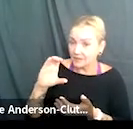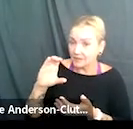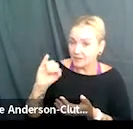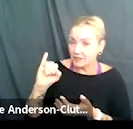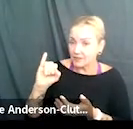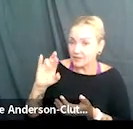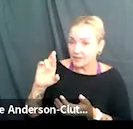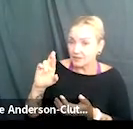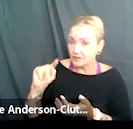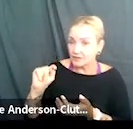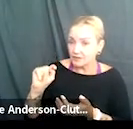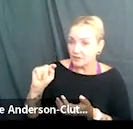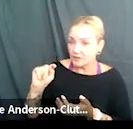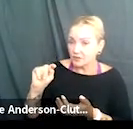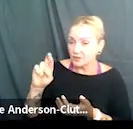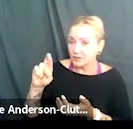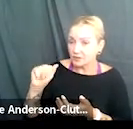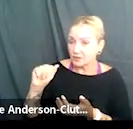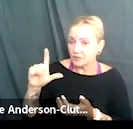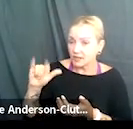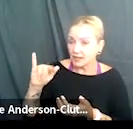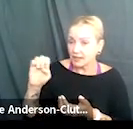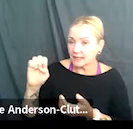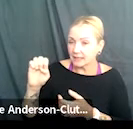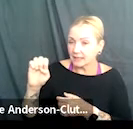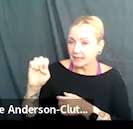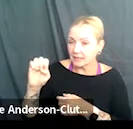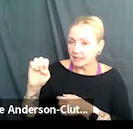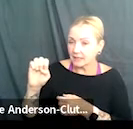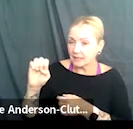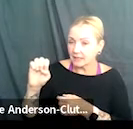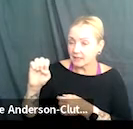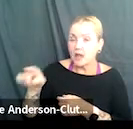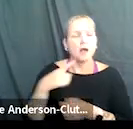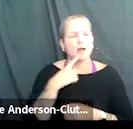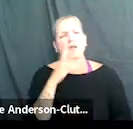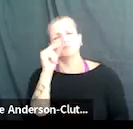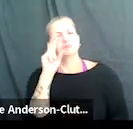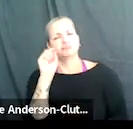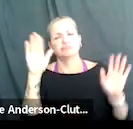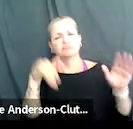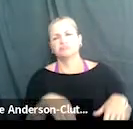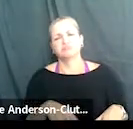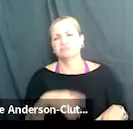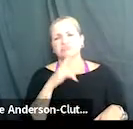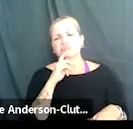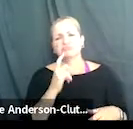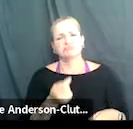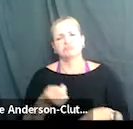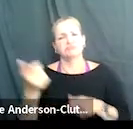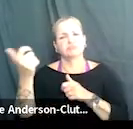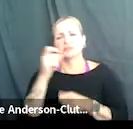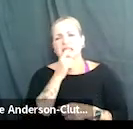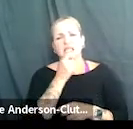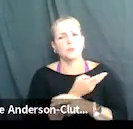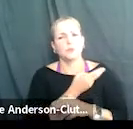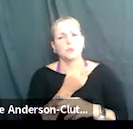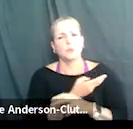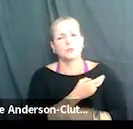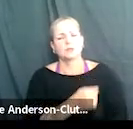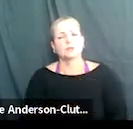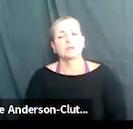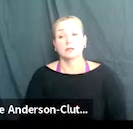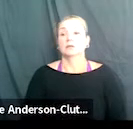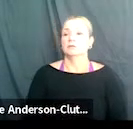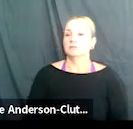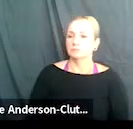causality, because if he'd taken the sertraline, I would have concluded that that had treated him. But it just was definitely there for 2 or 3 years